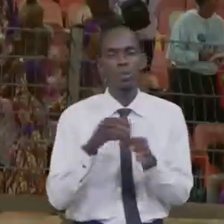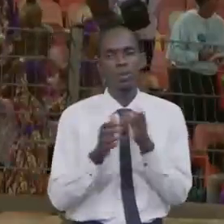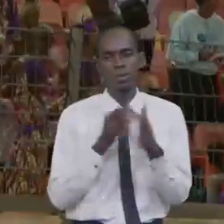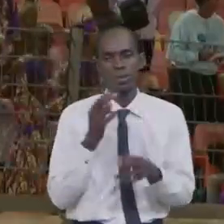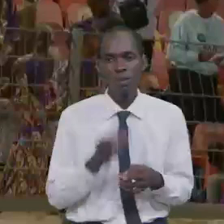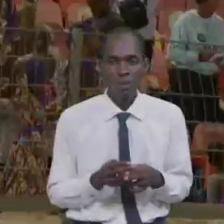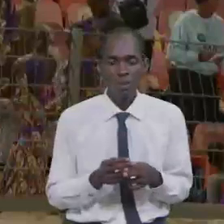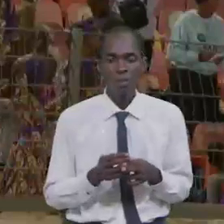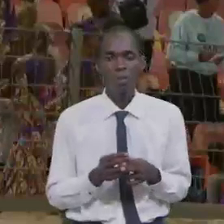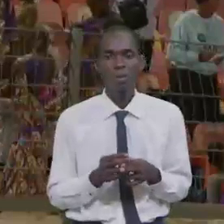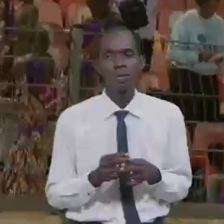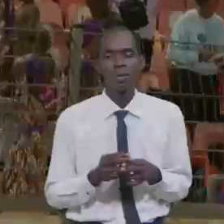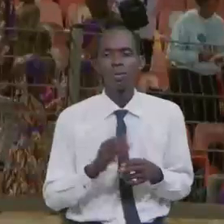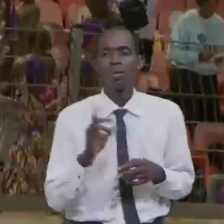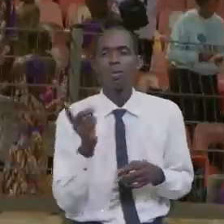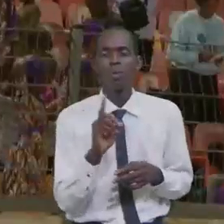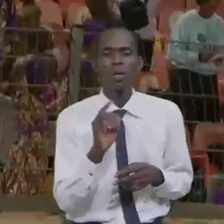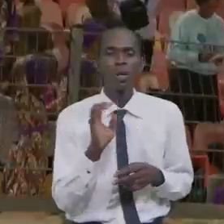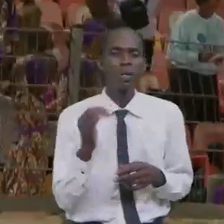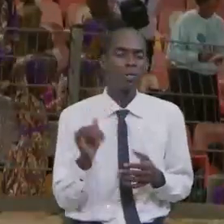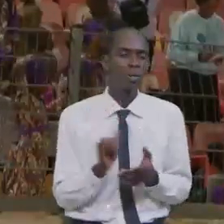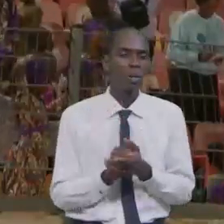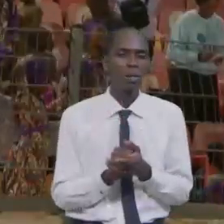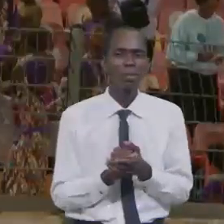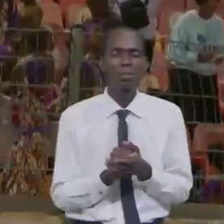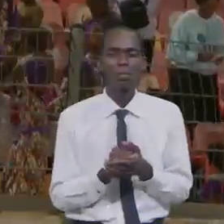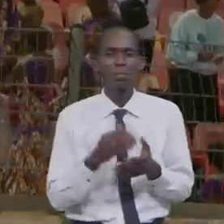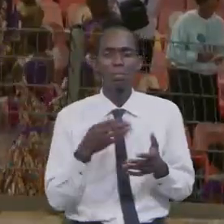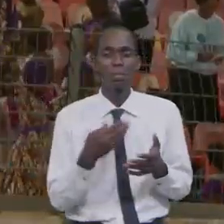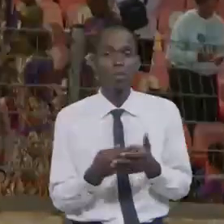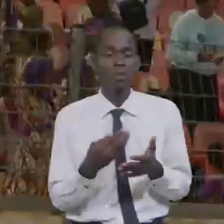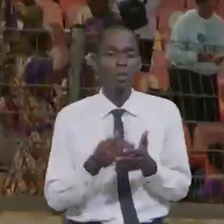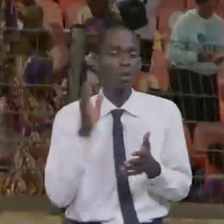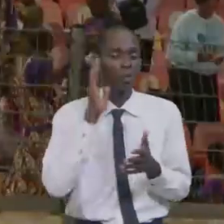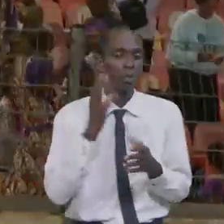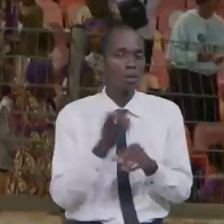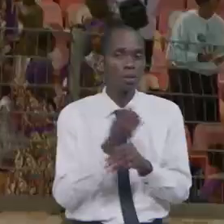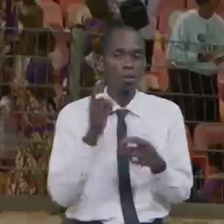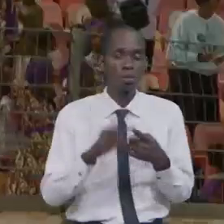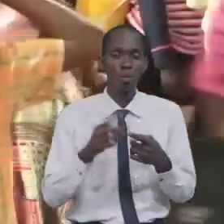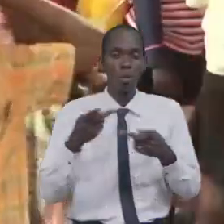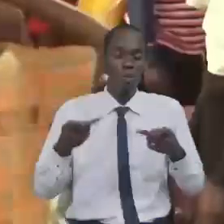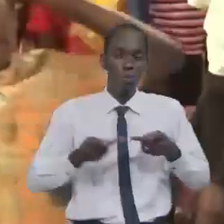Wherever that money is coming from that will get you to the place you ought to be, that money will come.